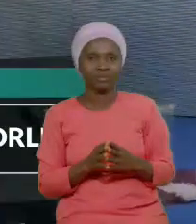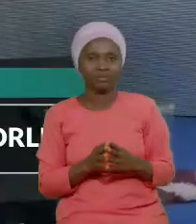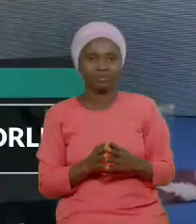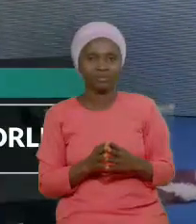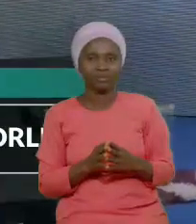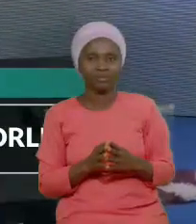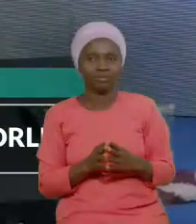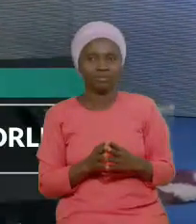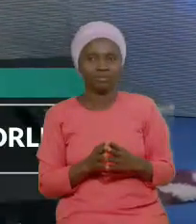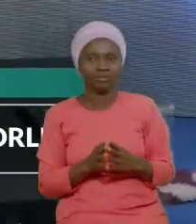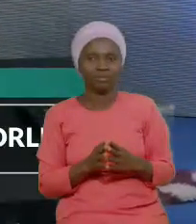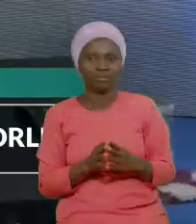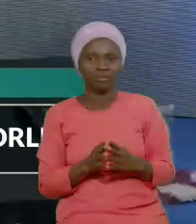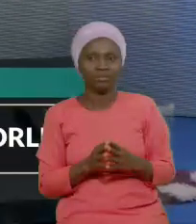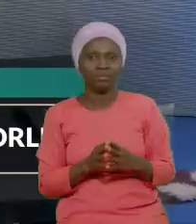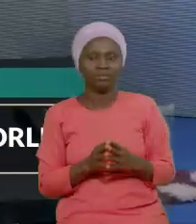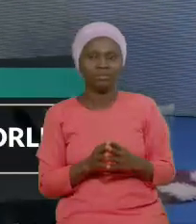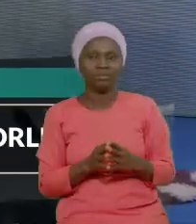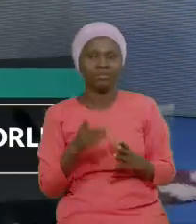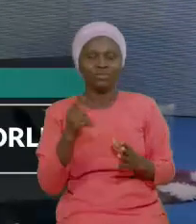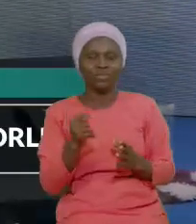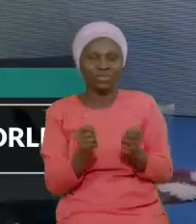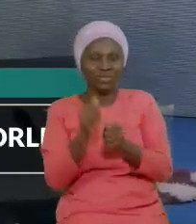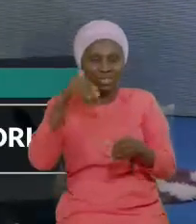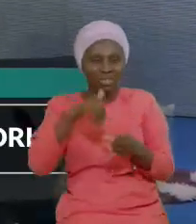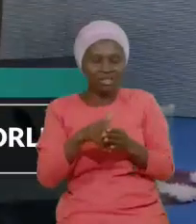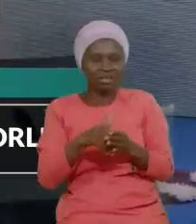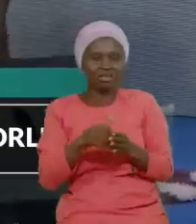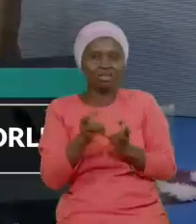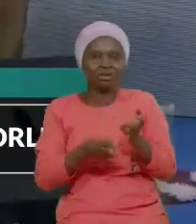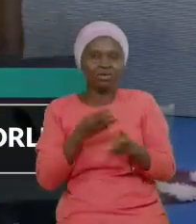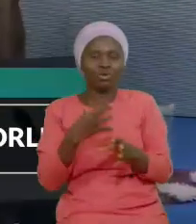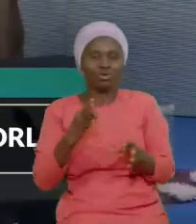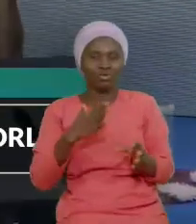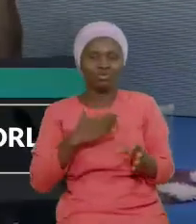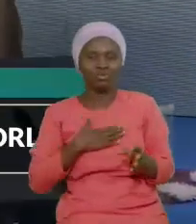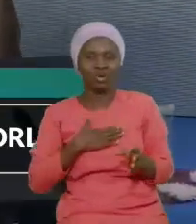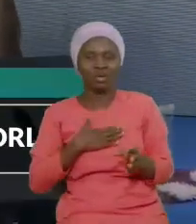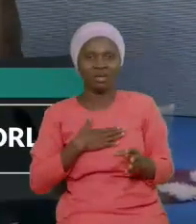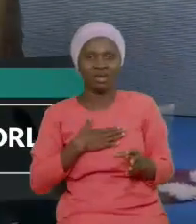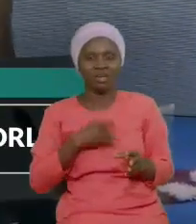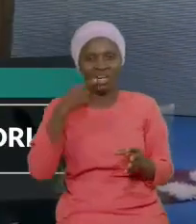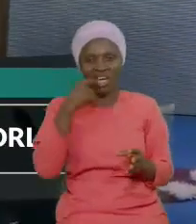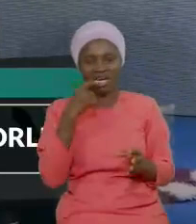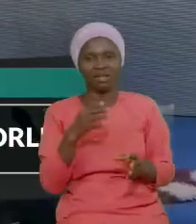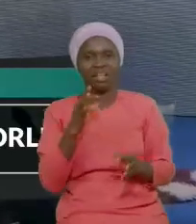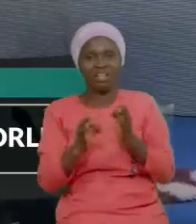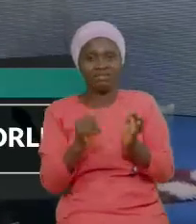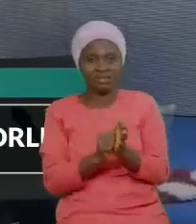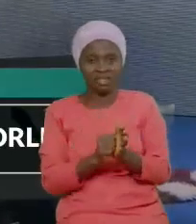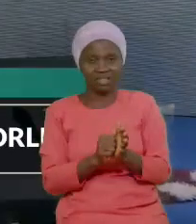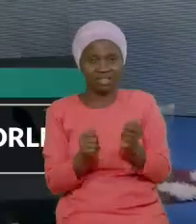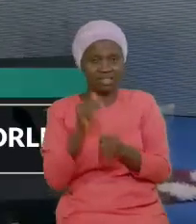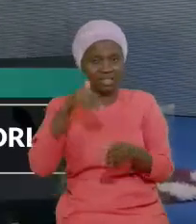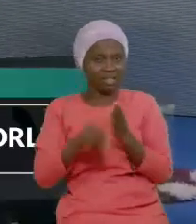The inner world of my regrets. If that inner world is